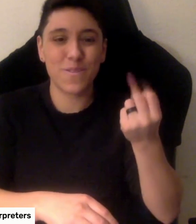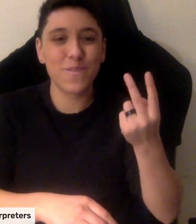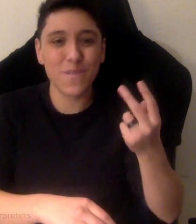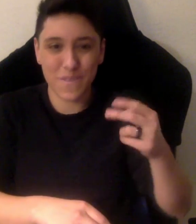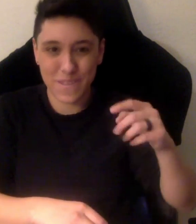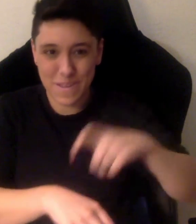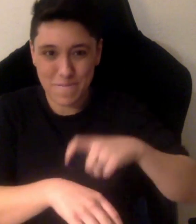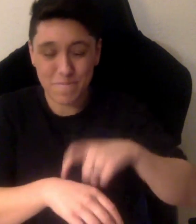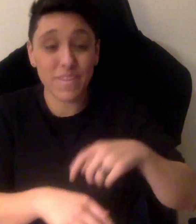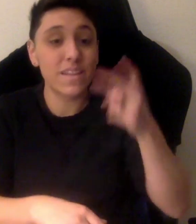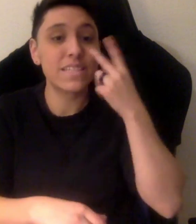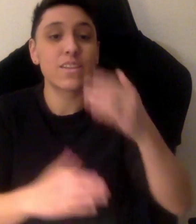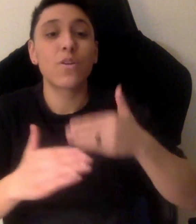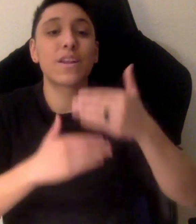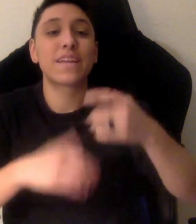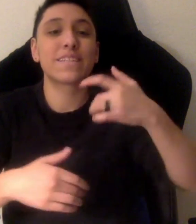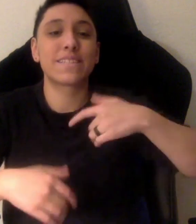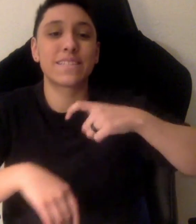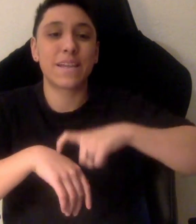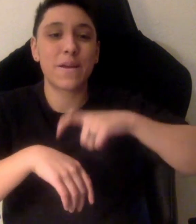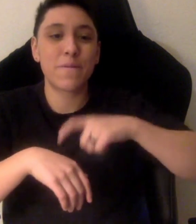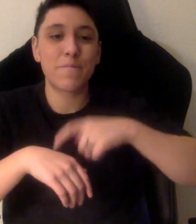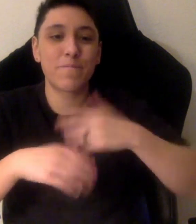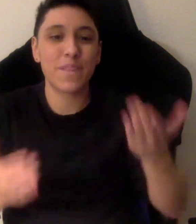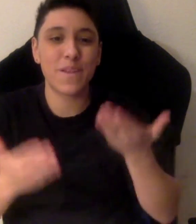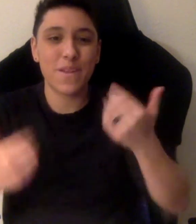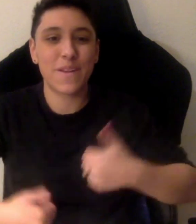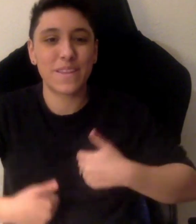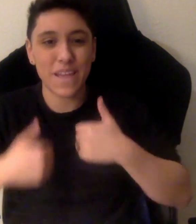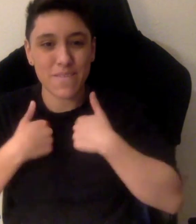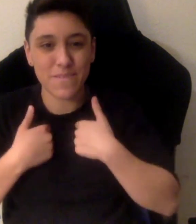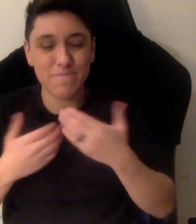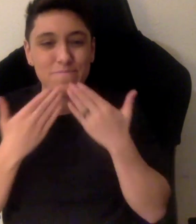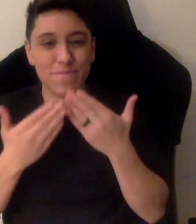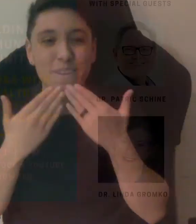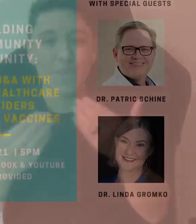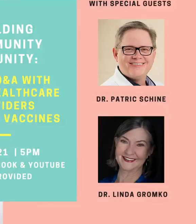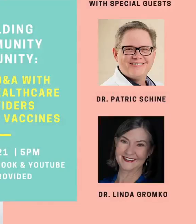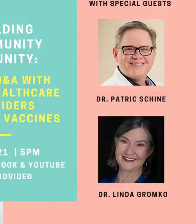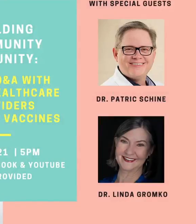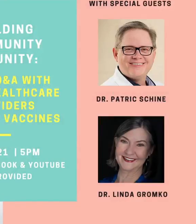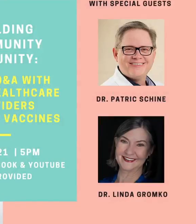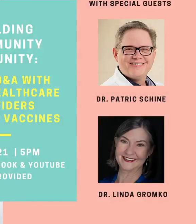see you next time right here live. Thanks a lot. Have a great night.